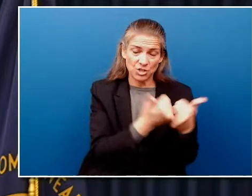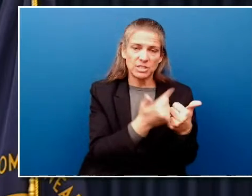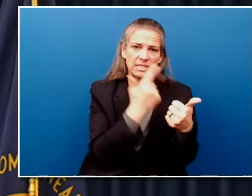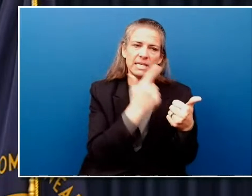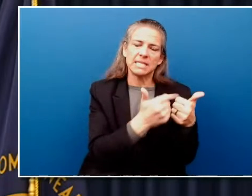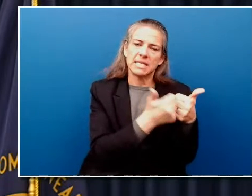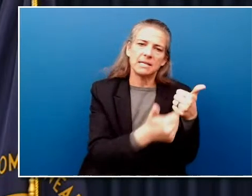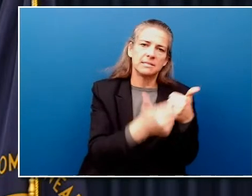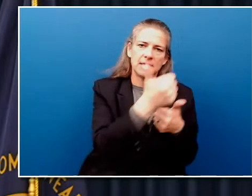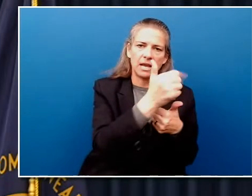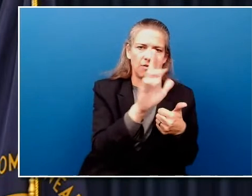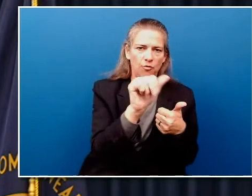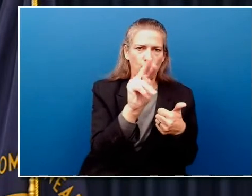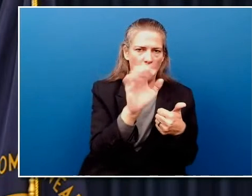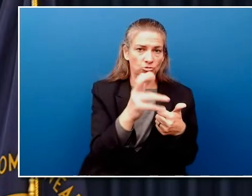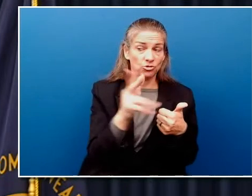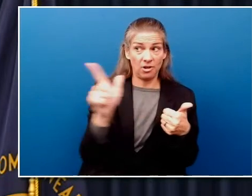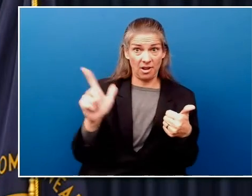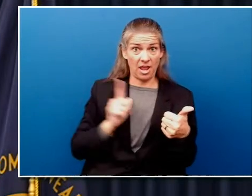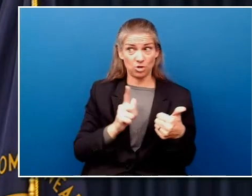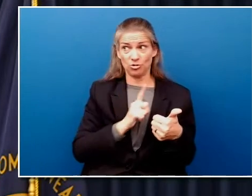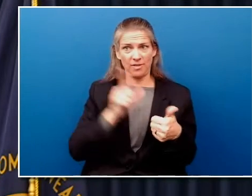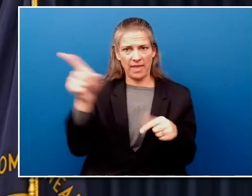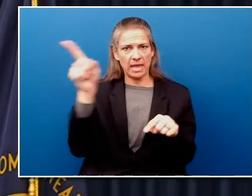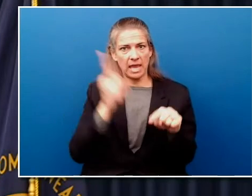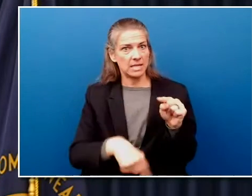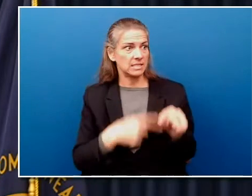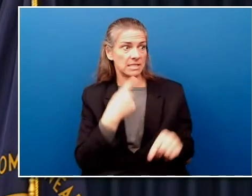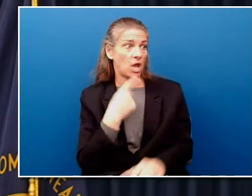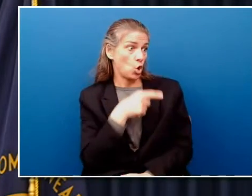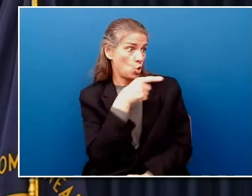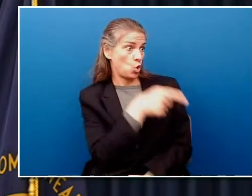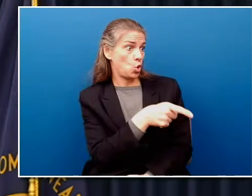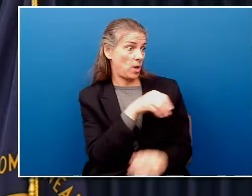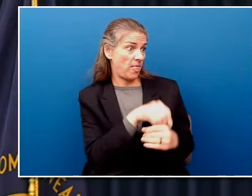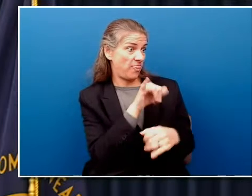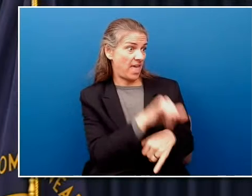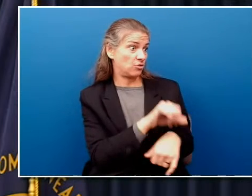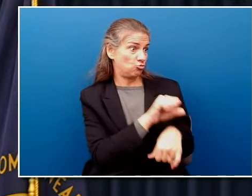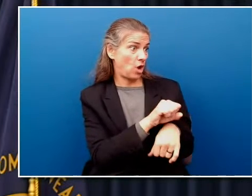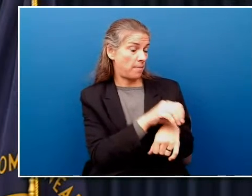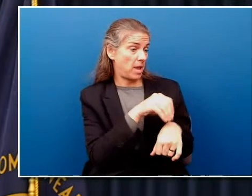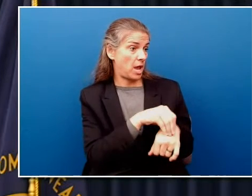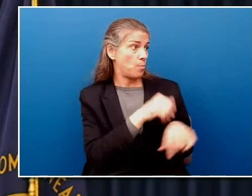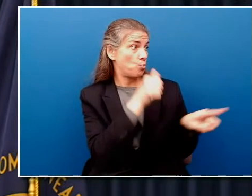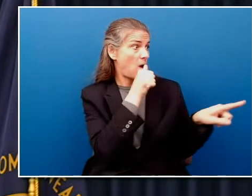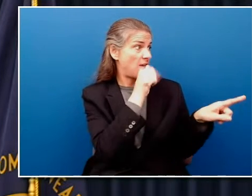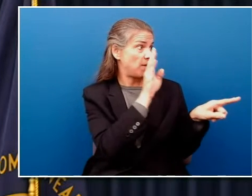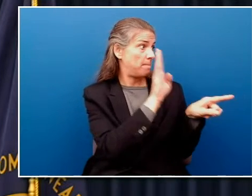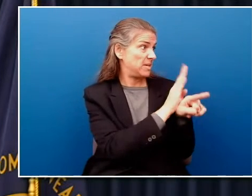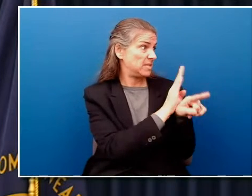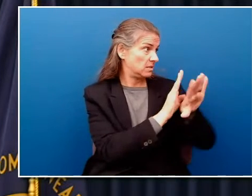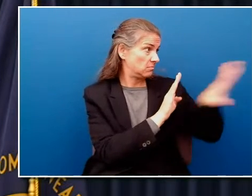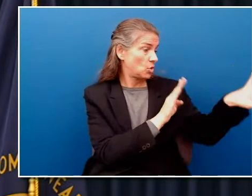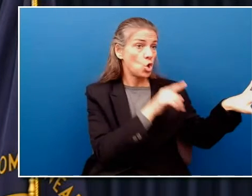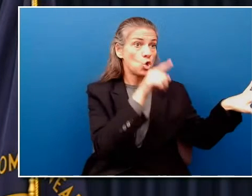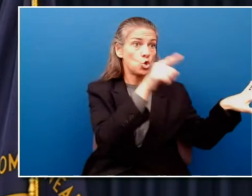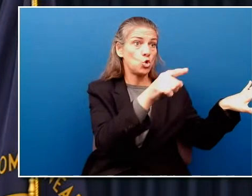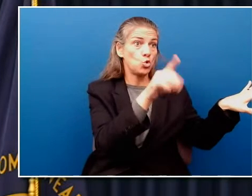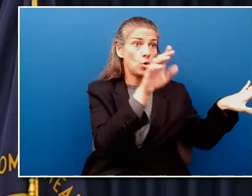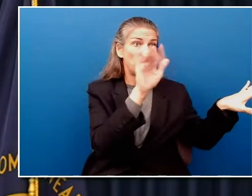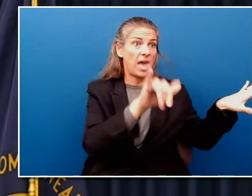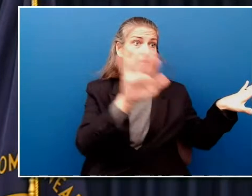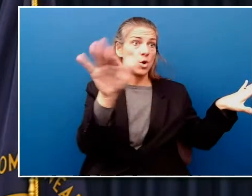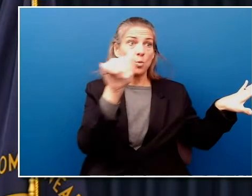legislature can't just say, you in this position in the private sector and you in that position on a private sector